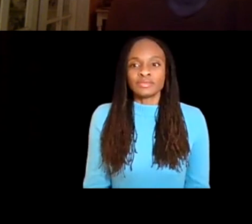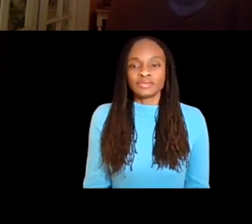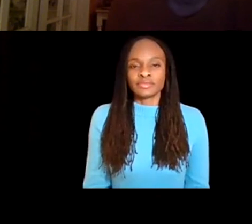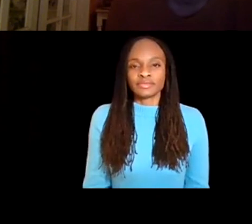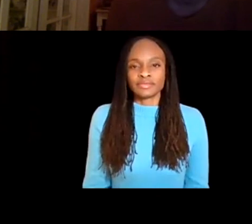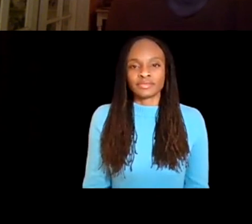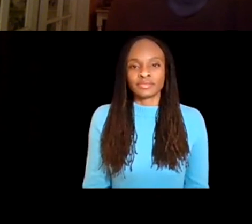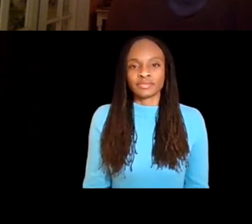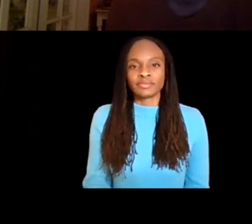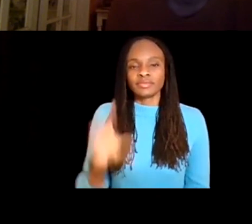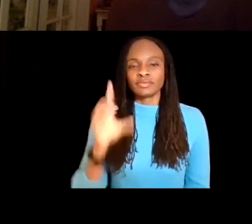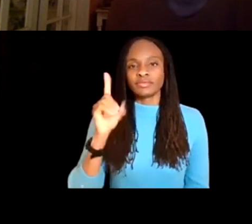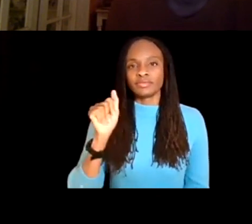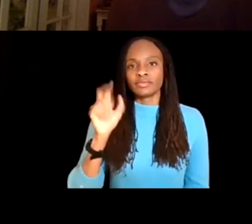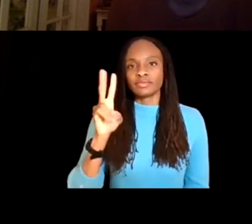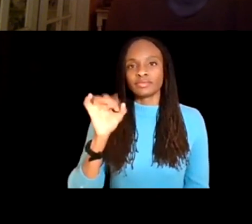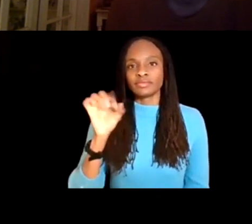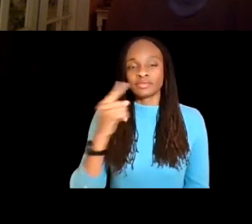Anybody else want to speak to that?